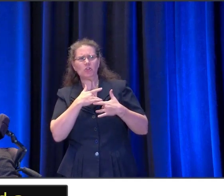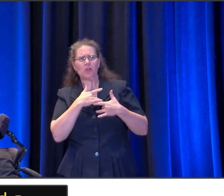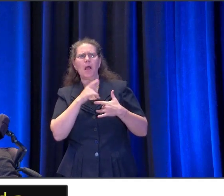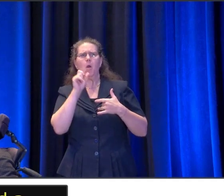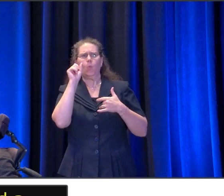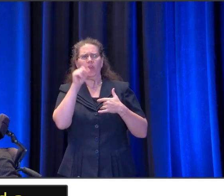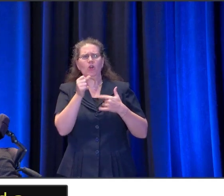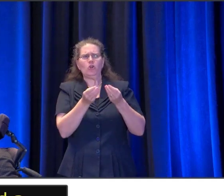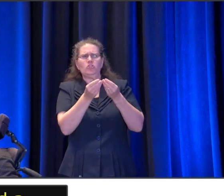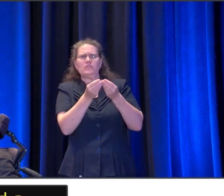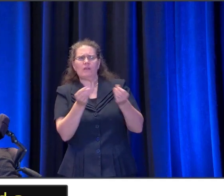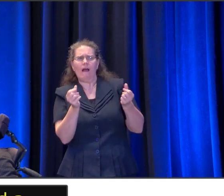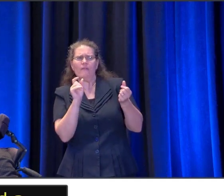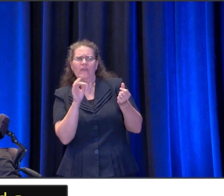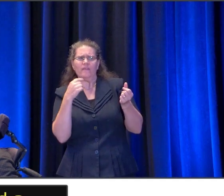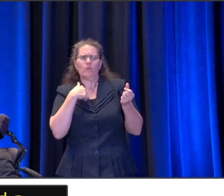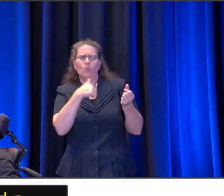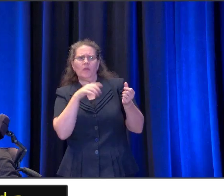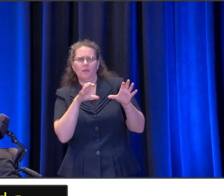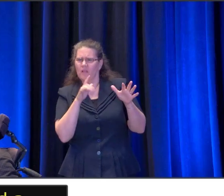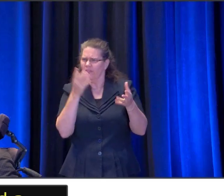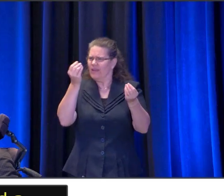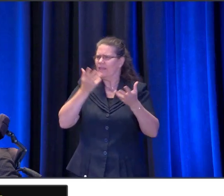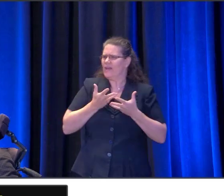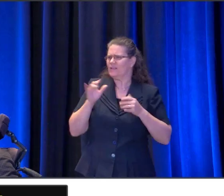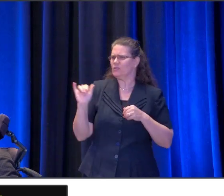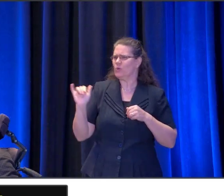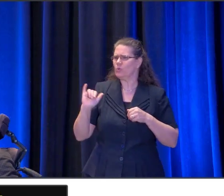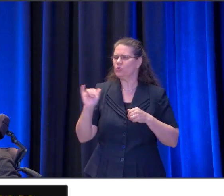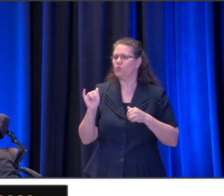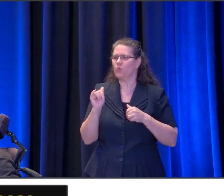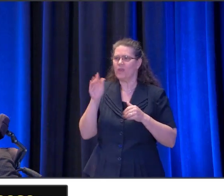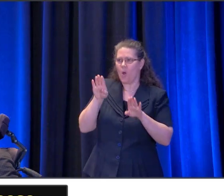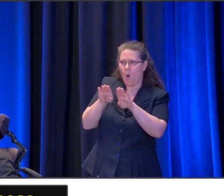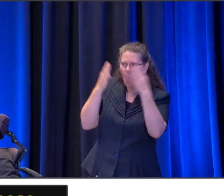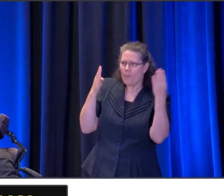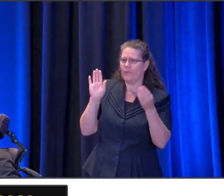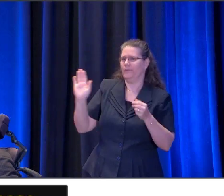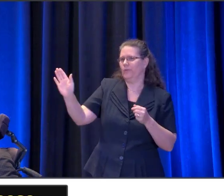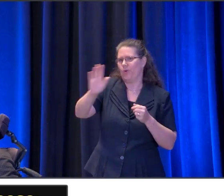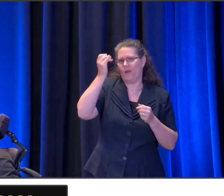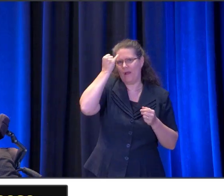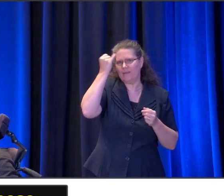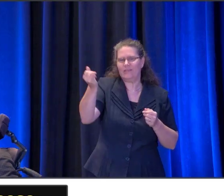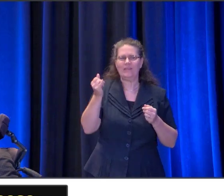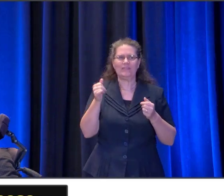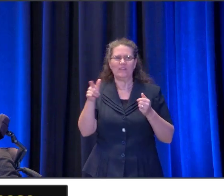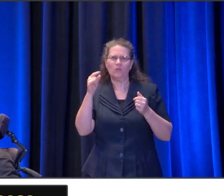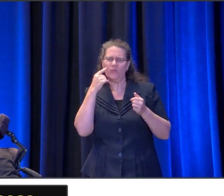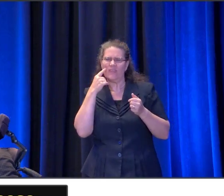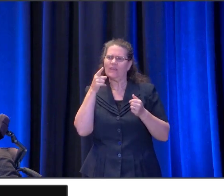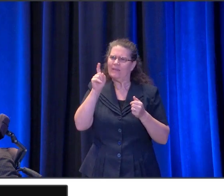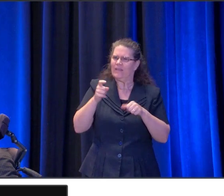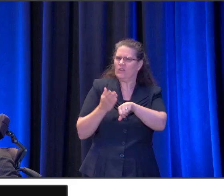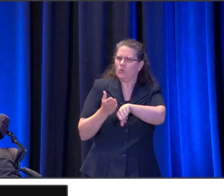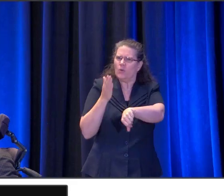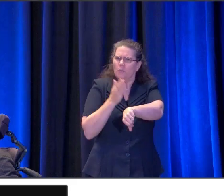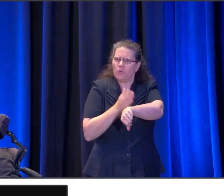I also welcome to hear those ideas. I know Theo's often said that too. He wants to hear from folks when they feel like things could be better. And